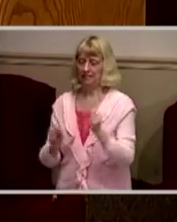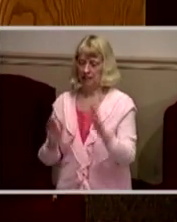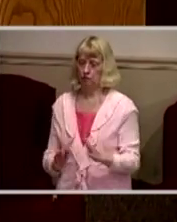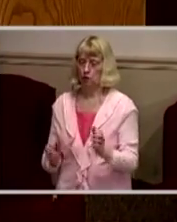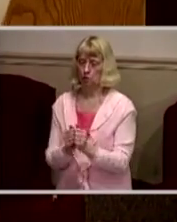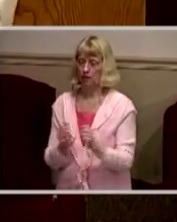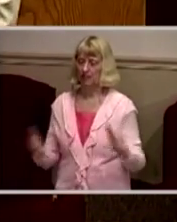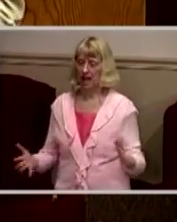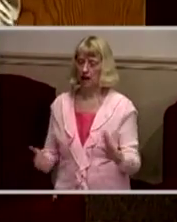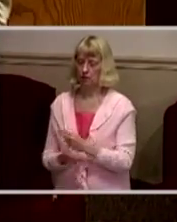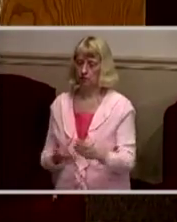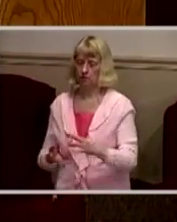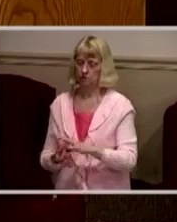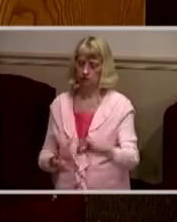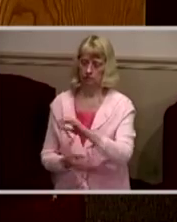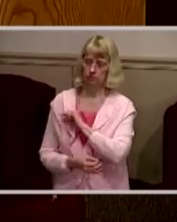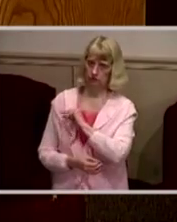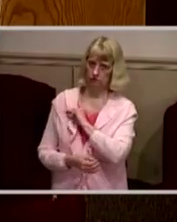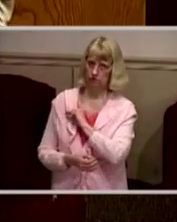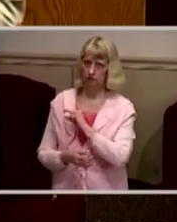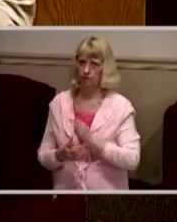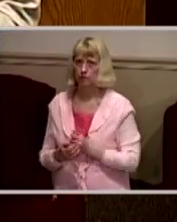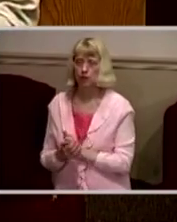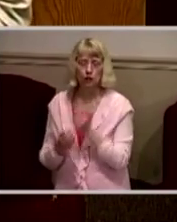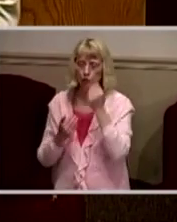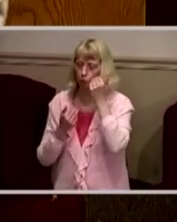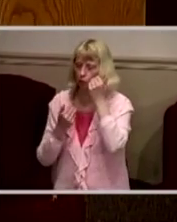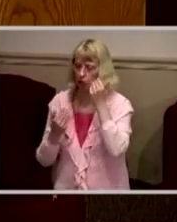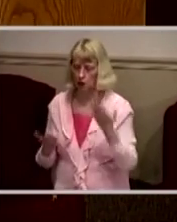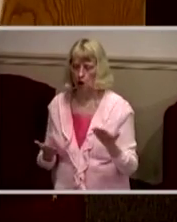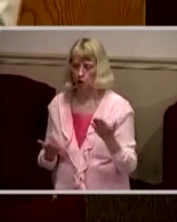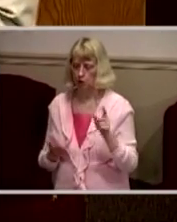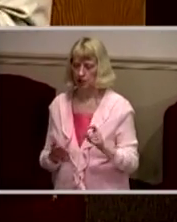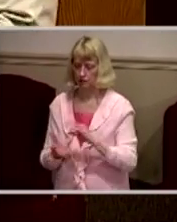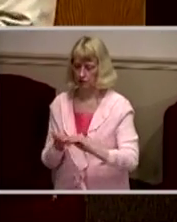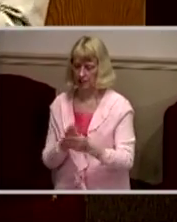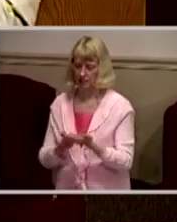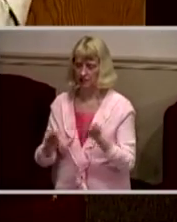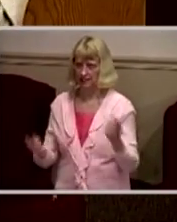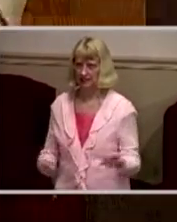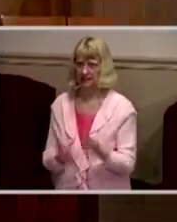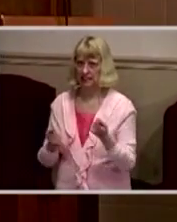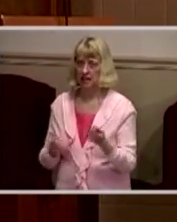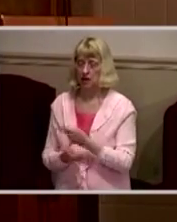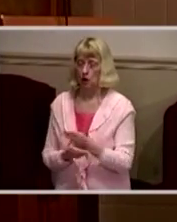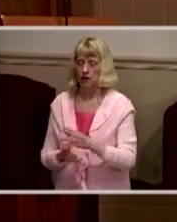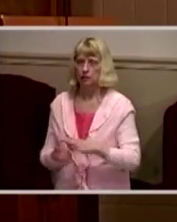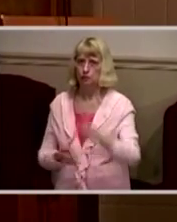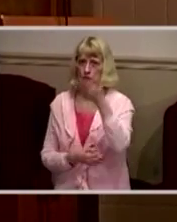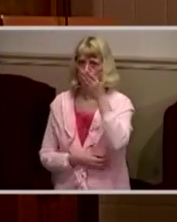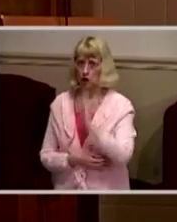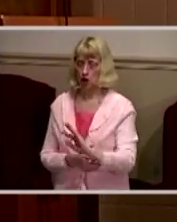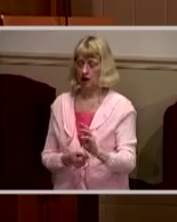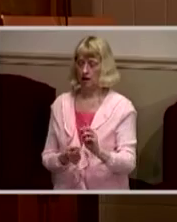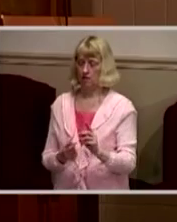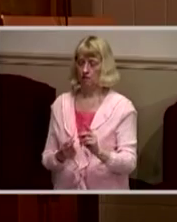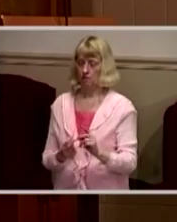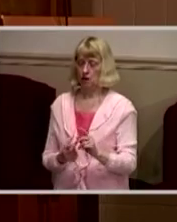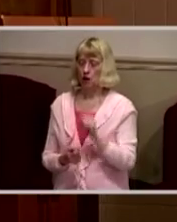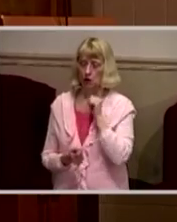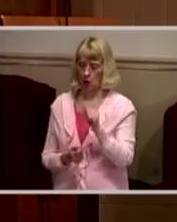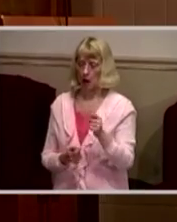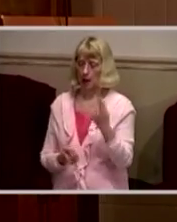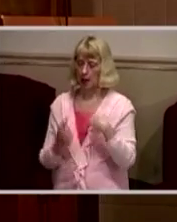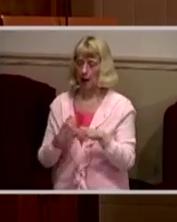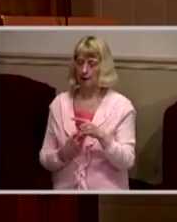salvation. You wouldn't know that you needed Christ. You wouldn't know that you needed forgiveness of sin if the Spirit of God, first of all, did not come upon